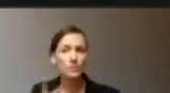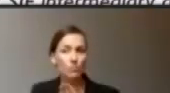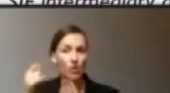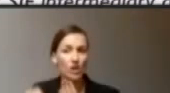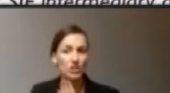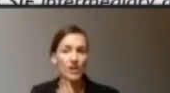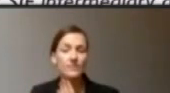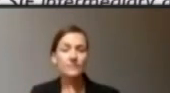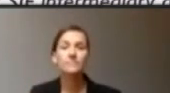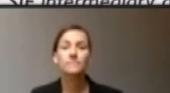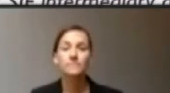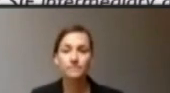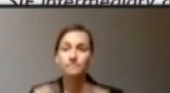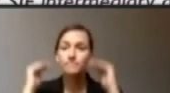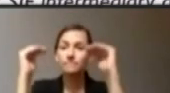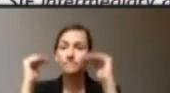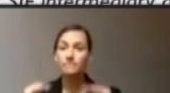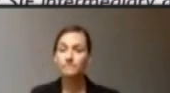slide.